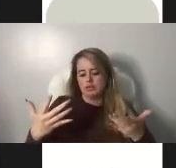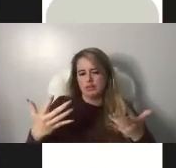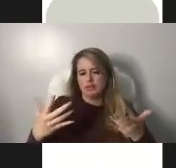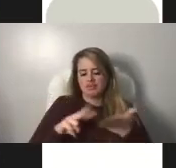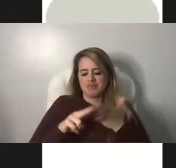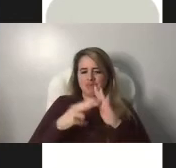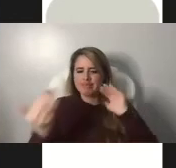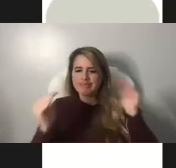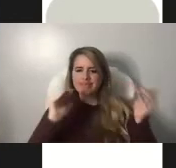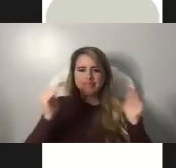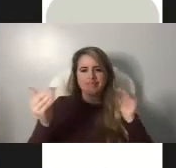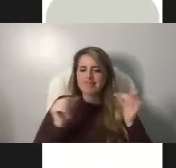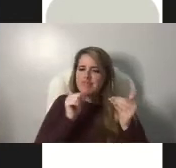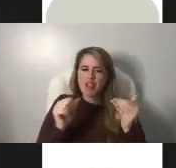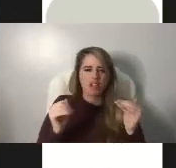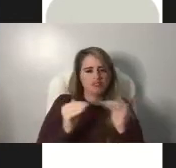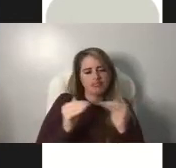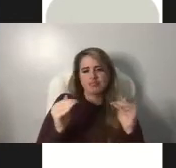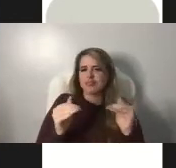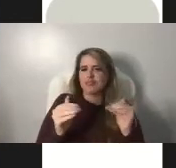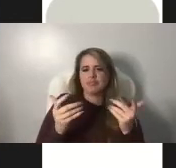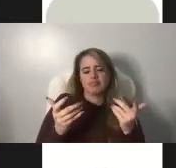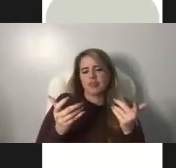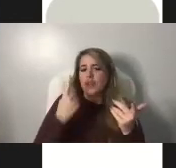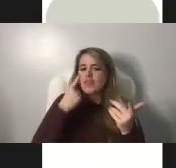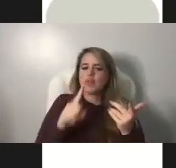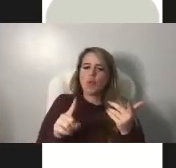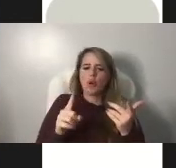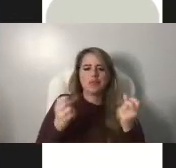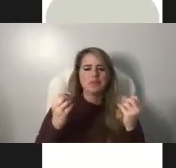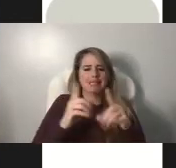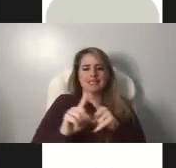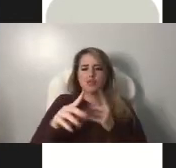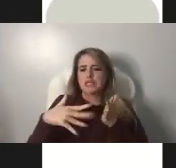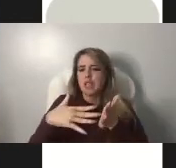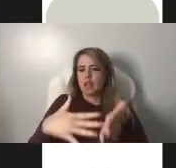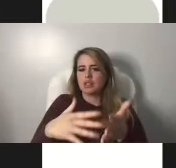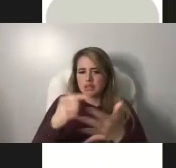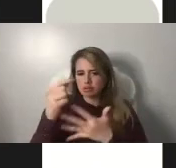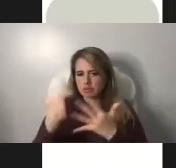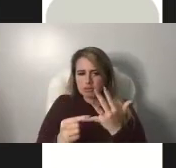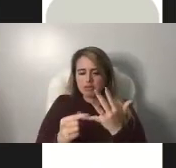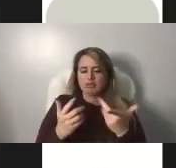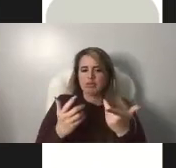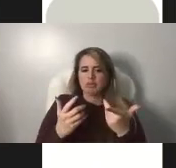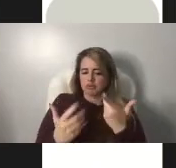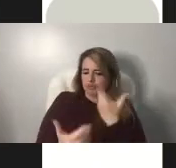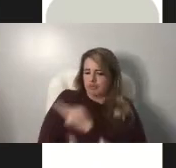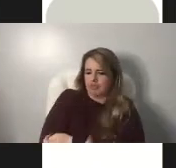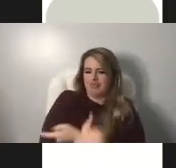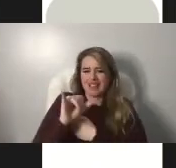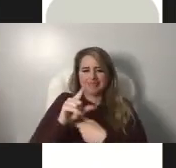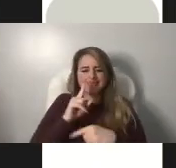apples, side-by-side comparison of these multiple studies treating lateral epicondylitis with PRP very